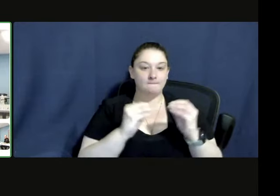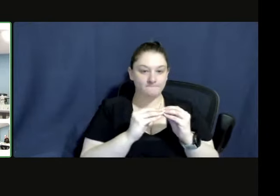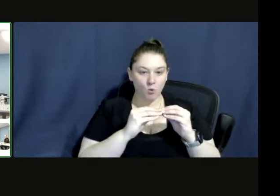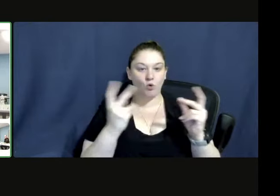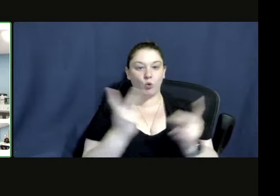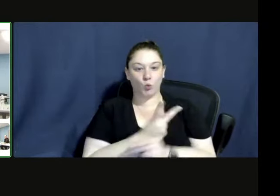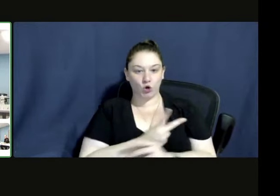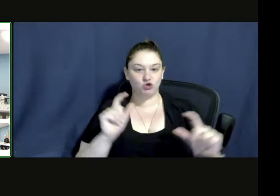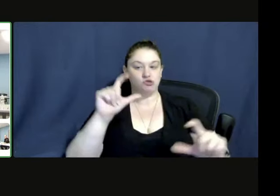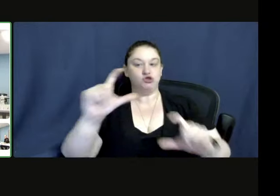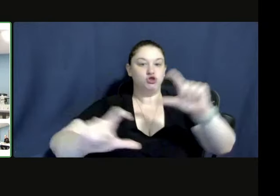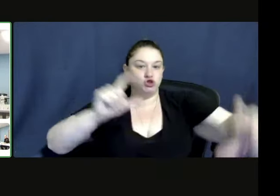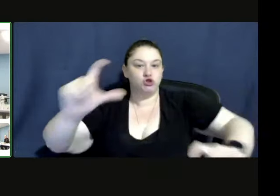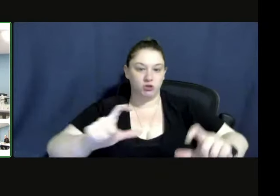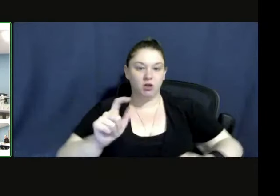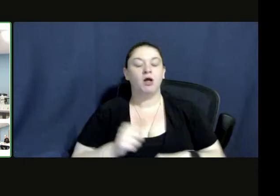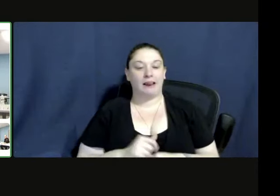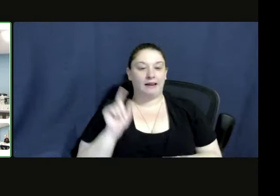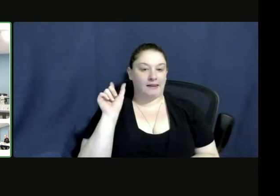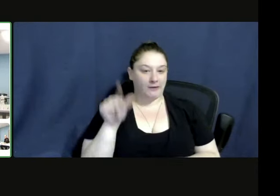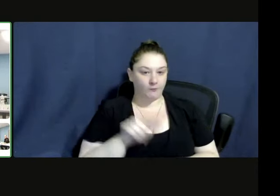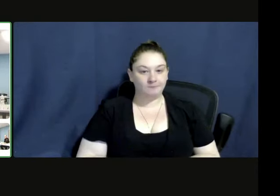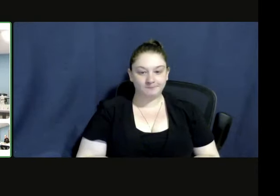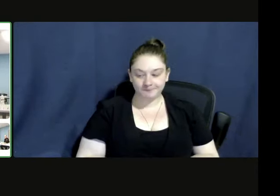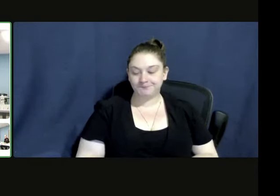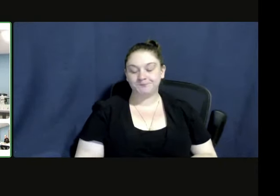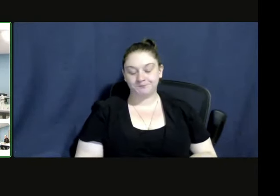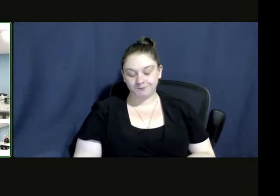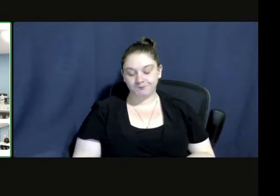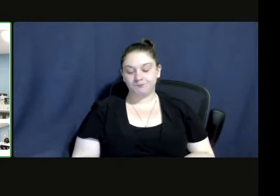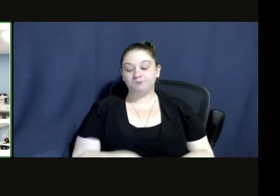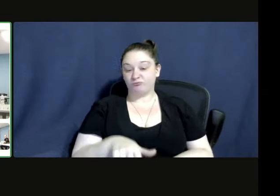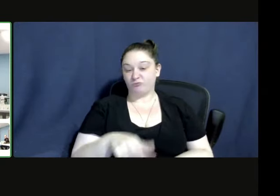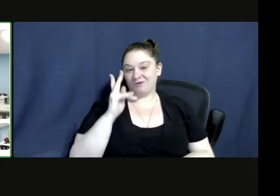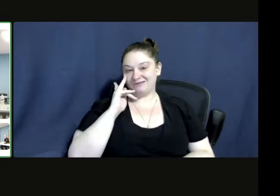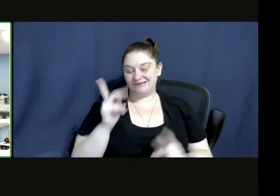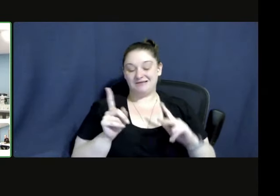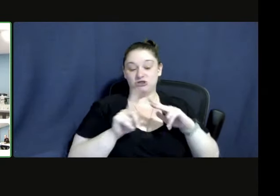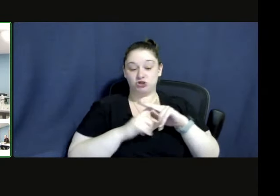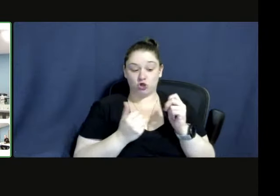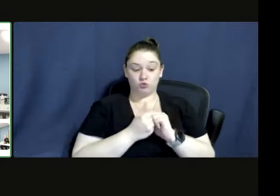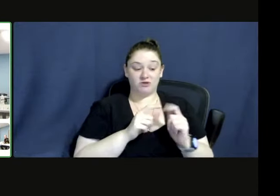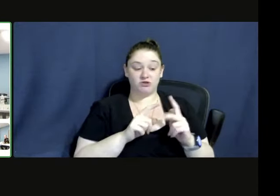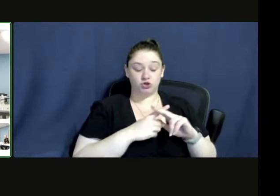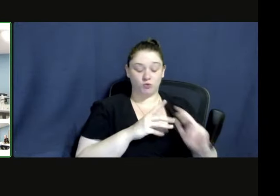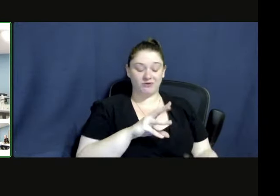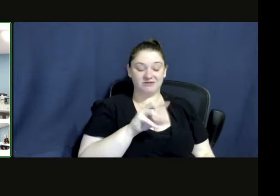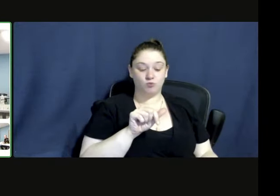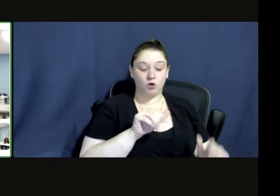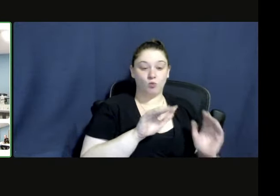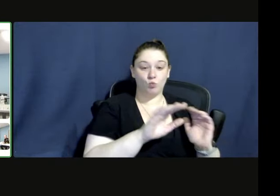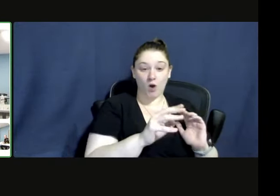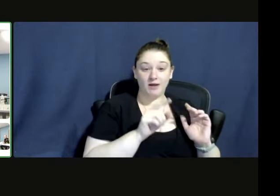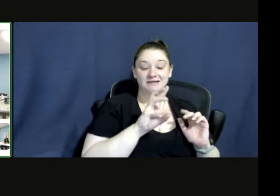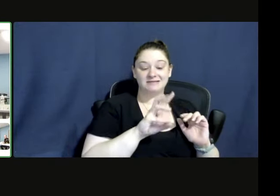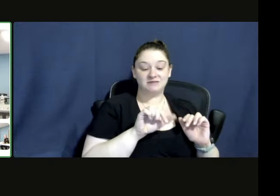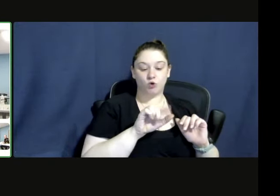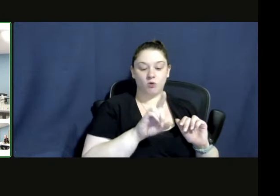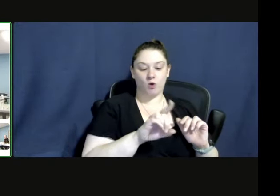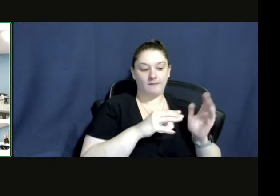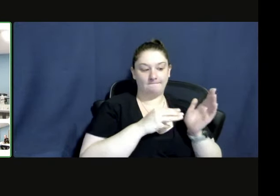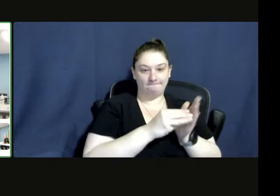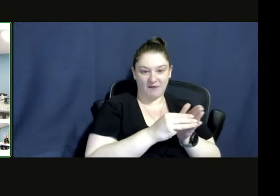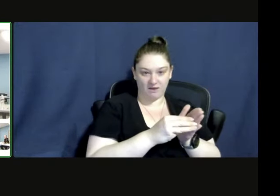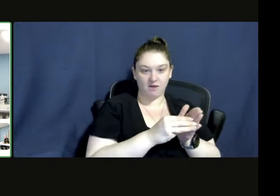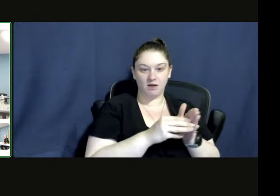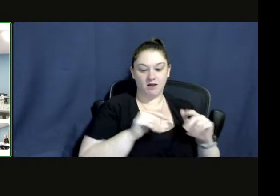later. And as you'll see here shortly, we're starting with $6.1 million in cuts out of this year's budget, and it increases over